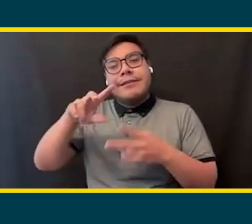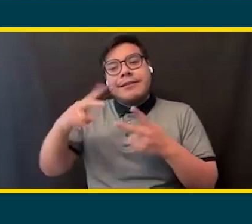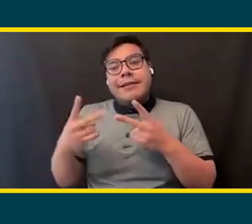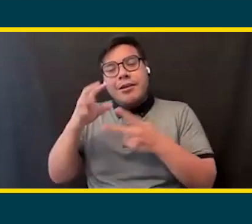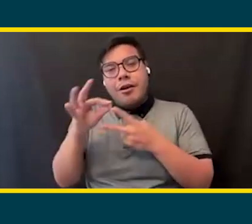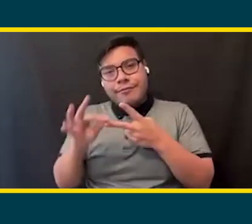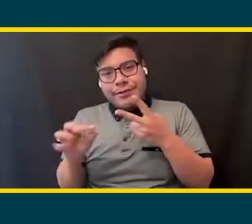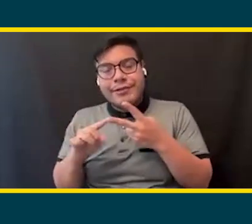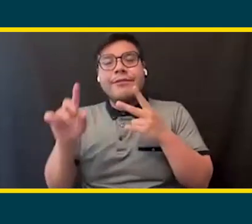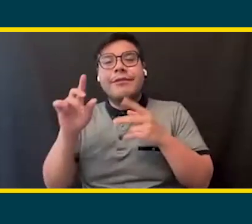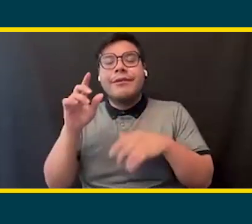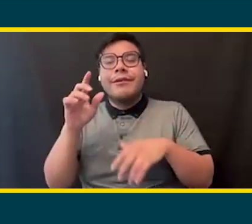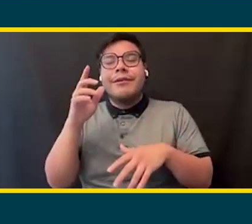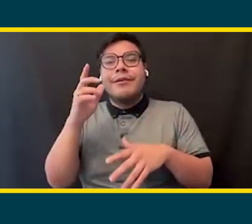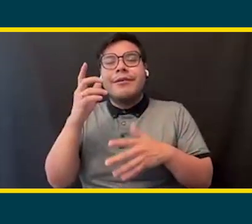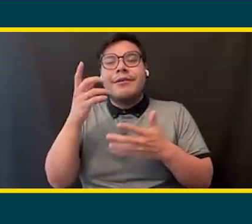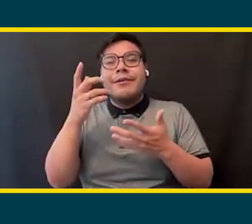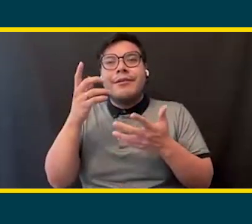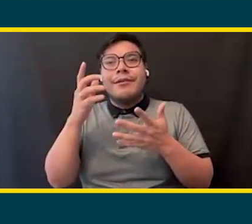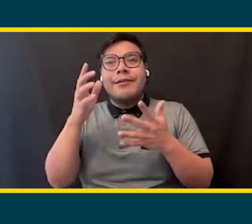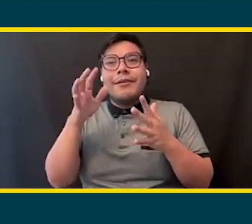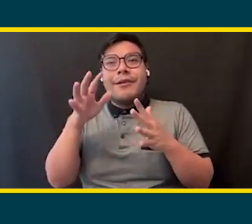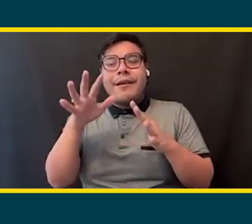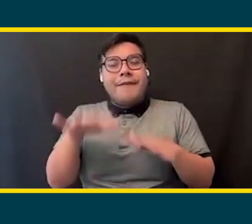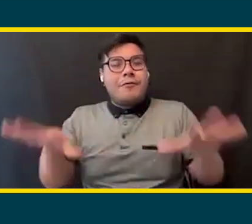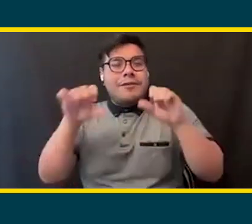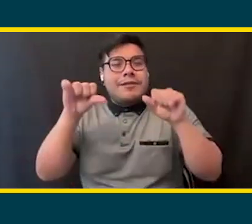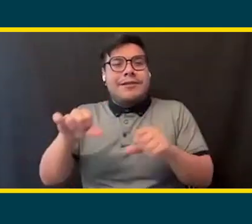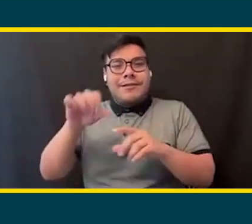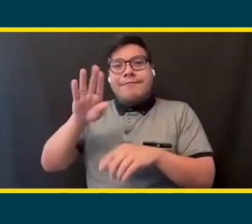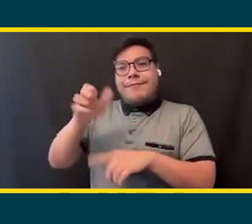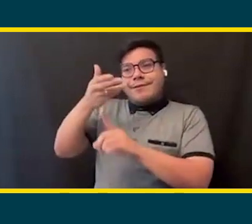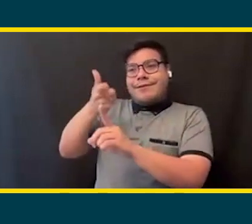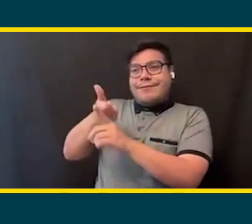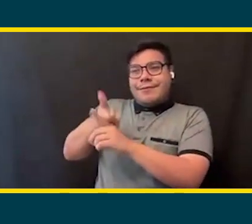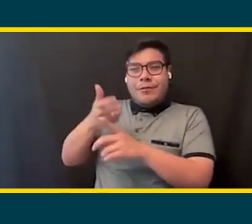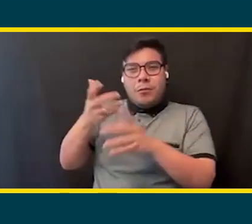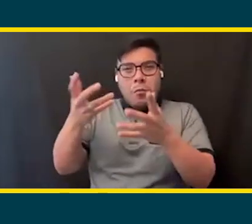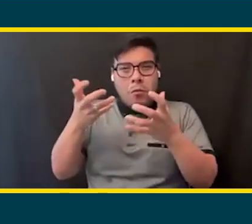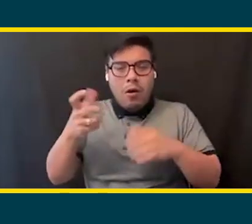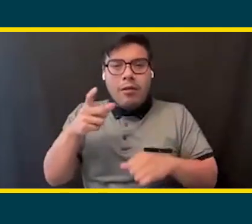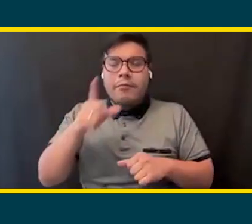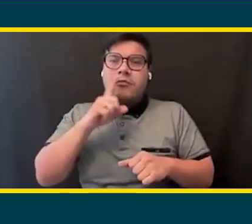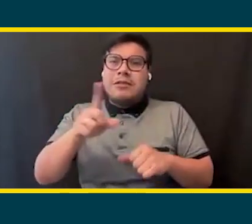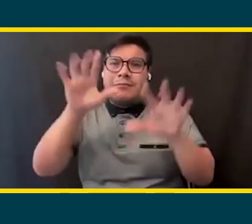everybody could be whoever they wanted to be, obviously that's like, would be a really wonderful